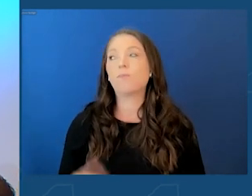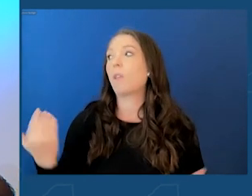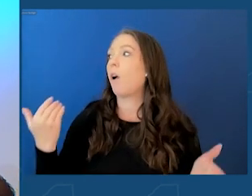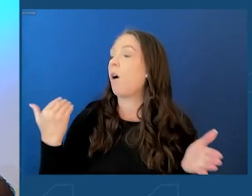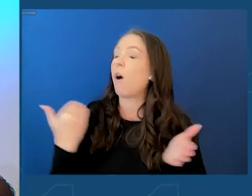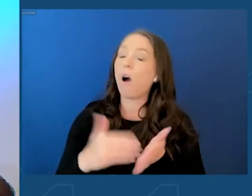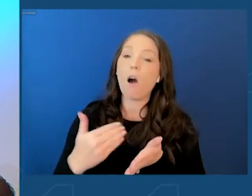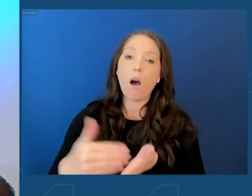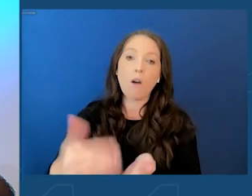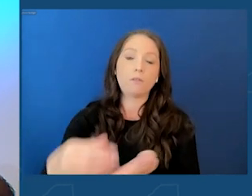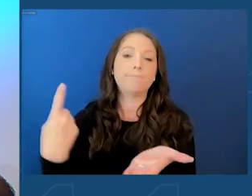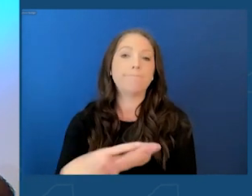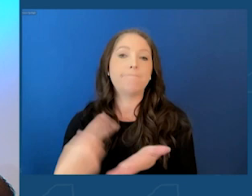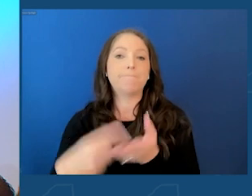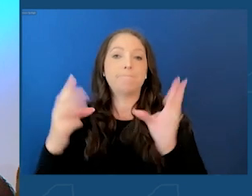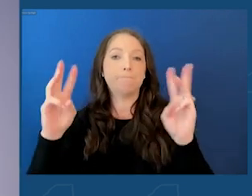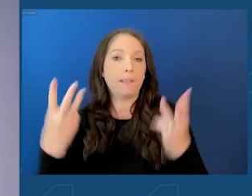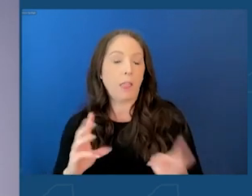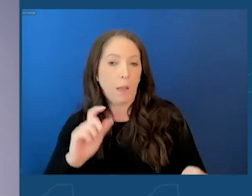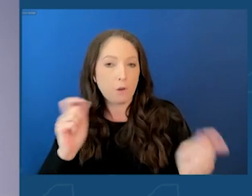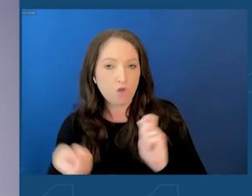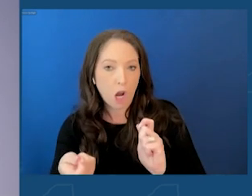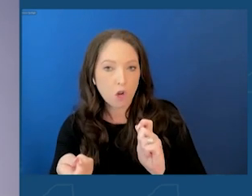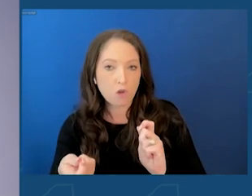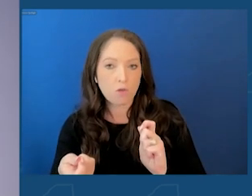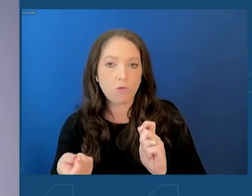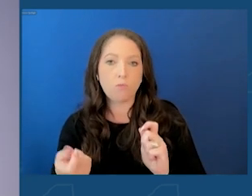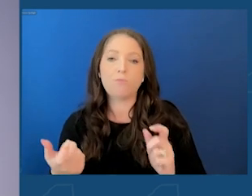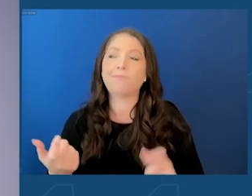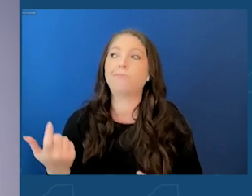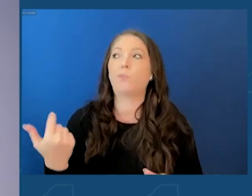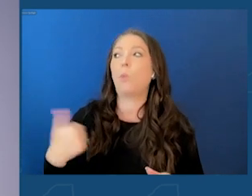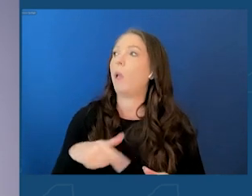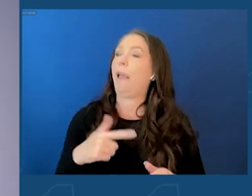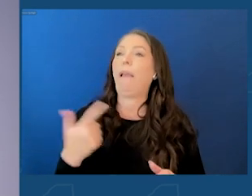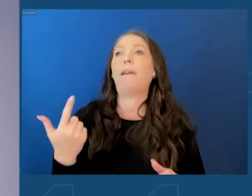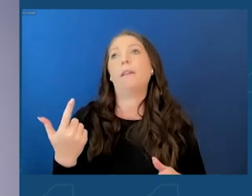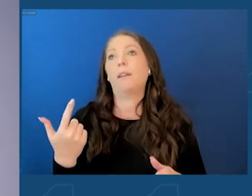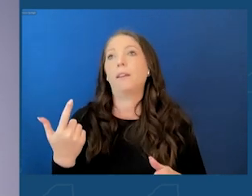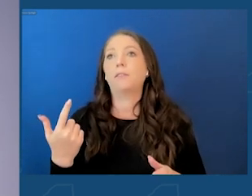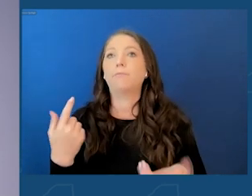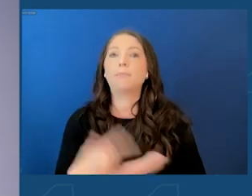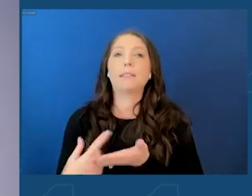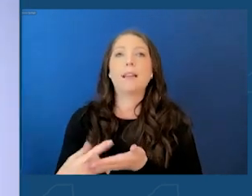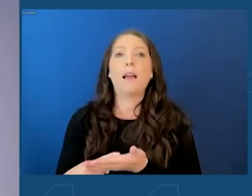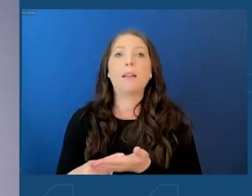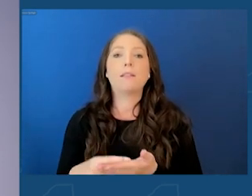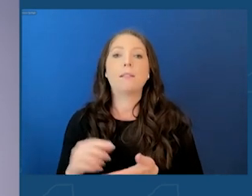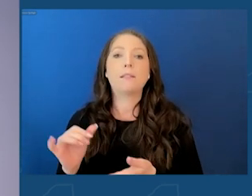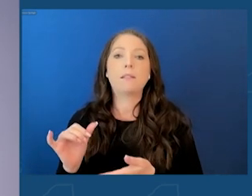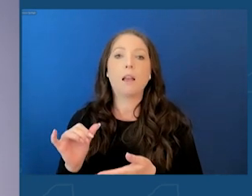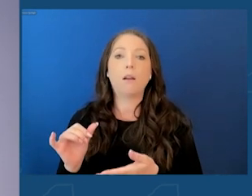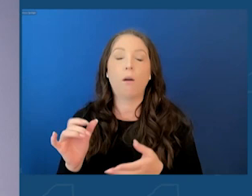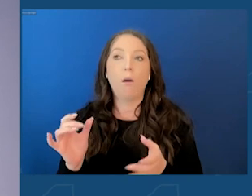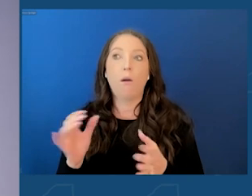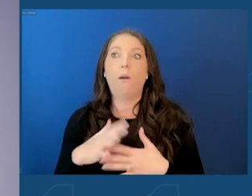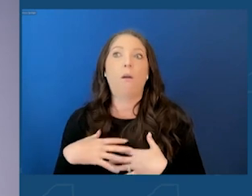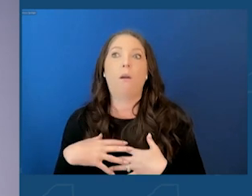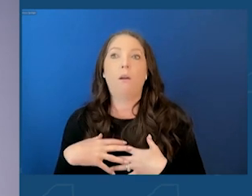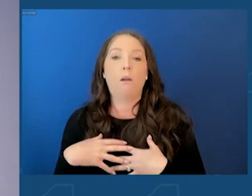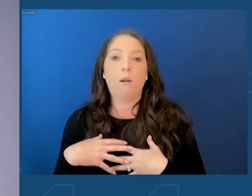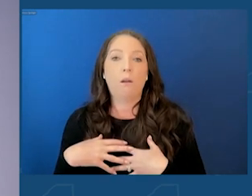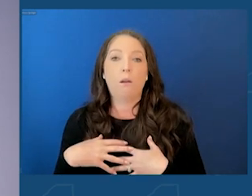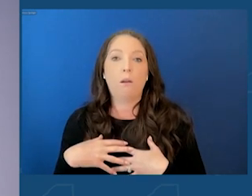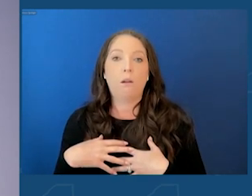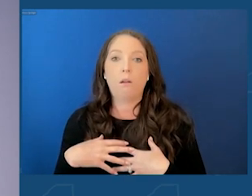about climate change, we talk about it in the horror that it's producing